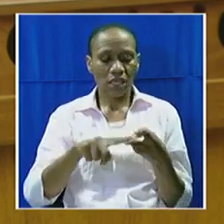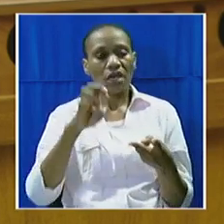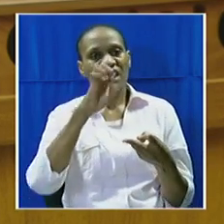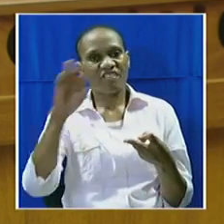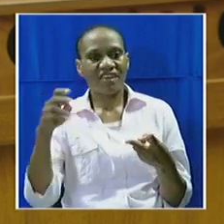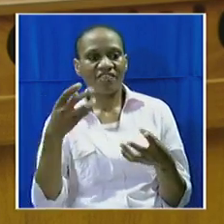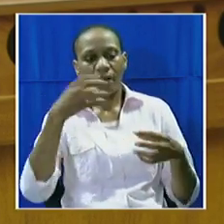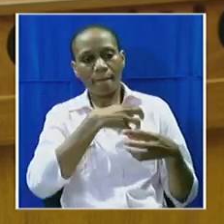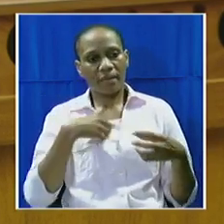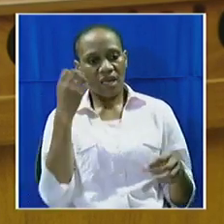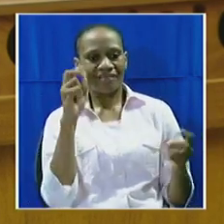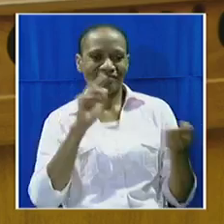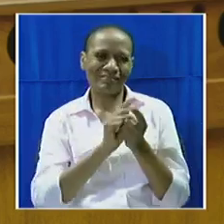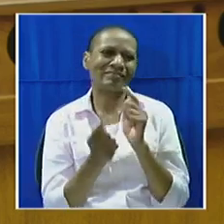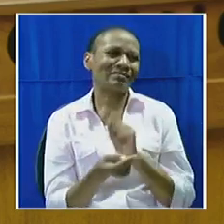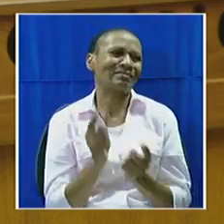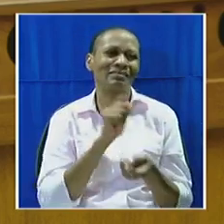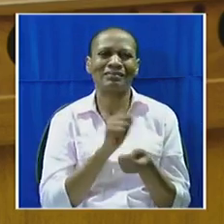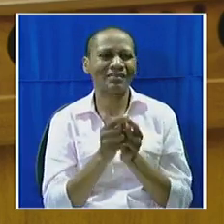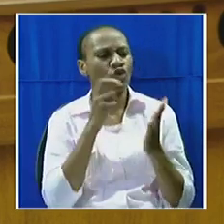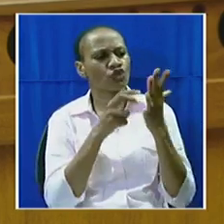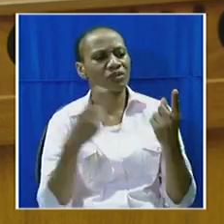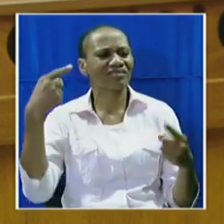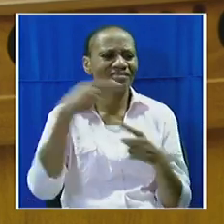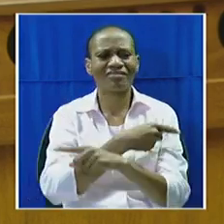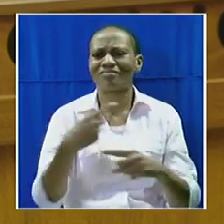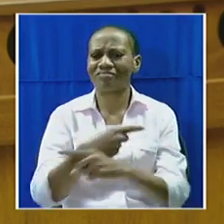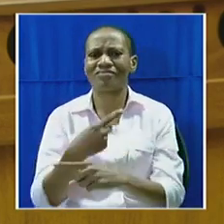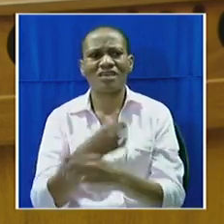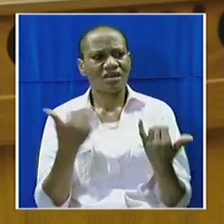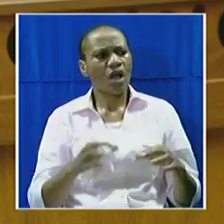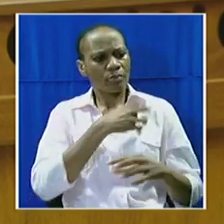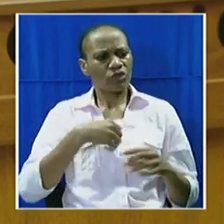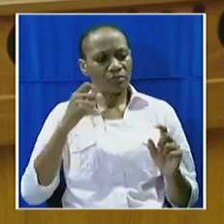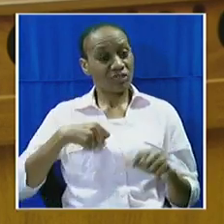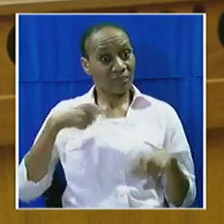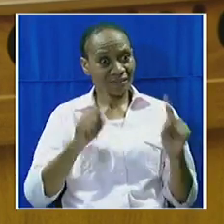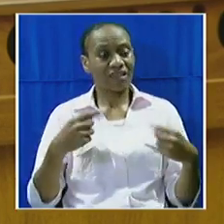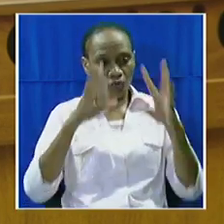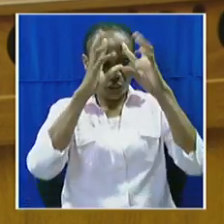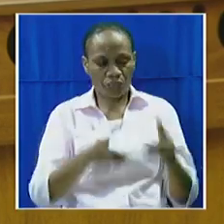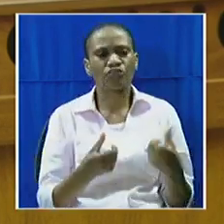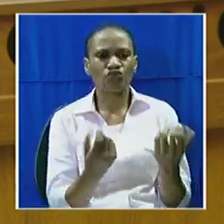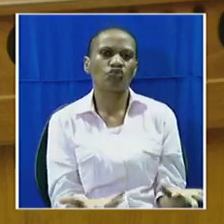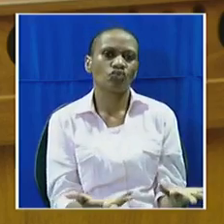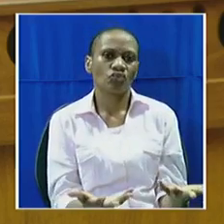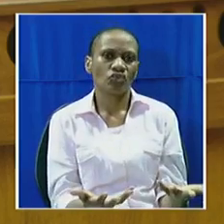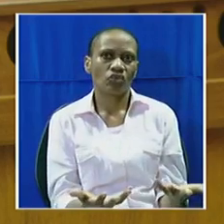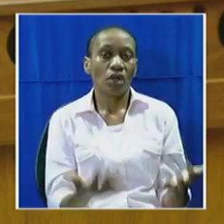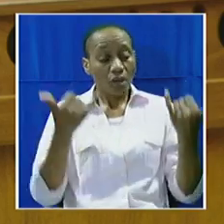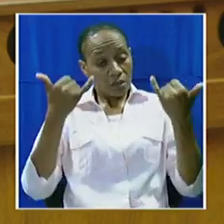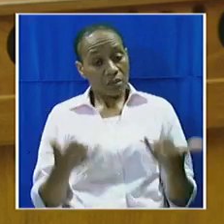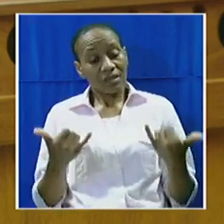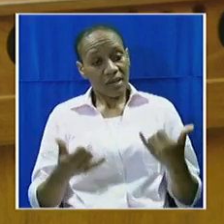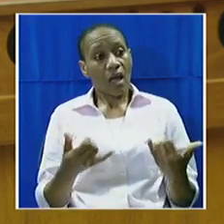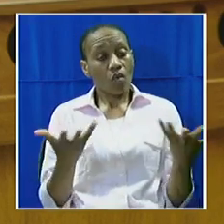councillors keep on breaking quorum and preventing the council from making decisions. It is this that provided